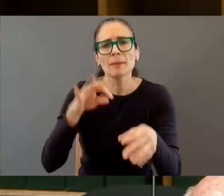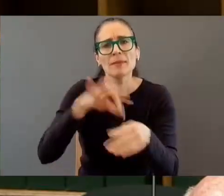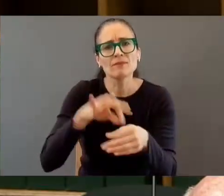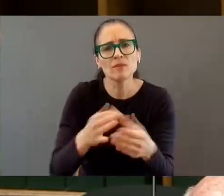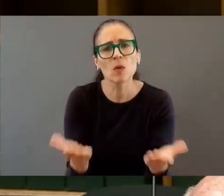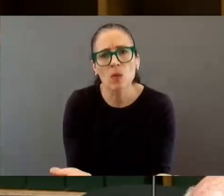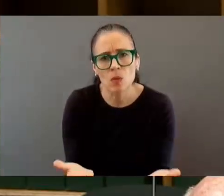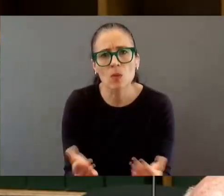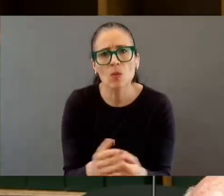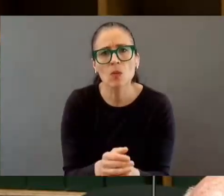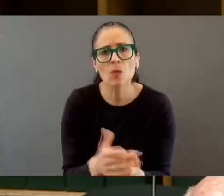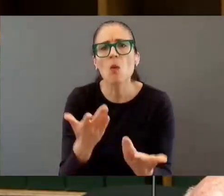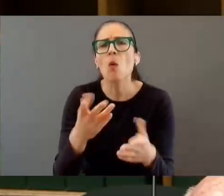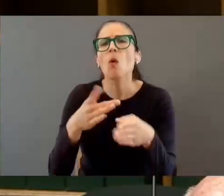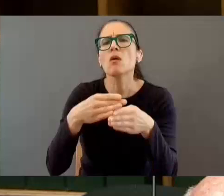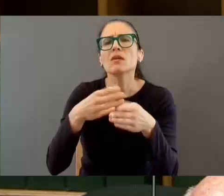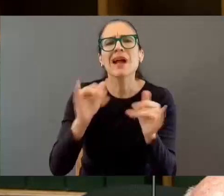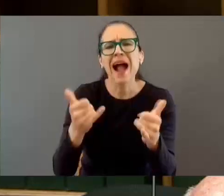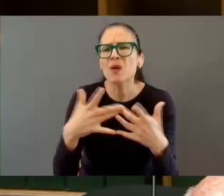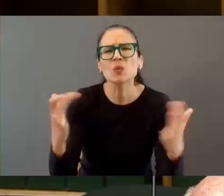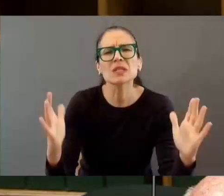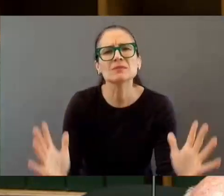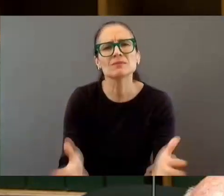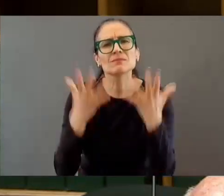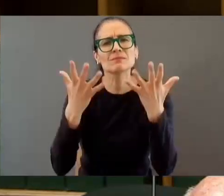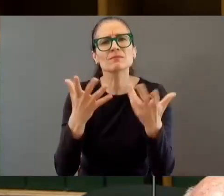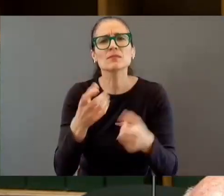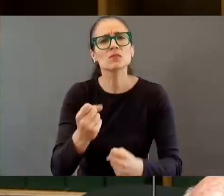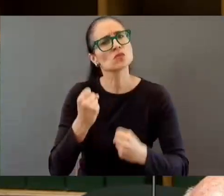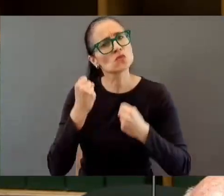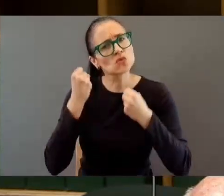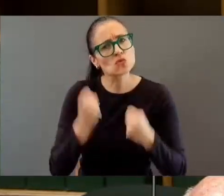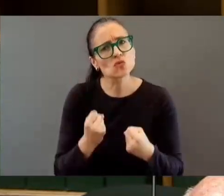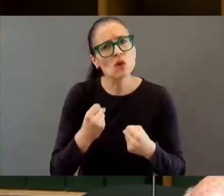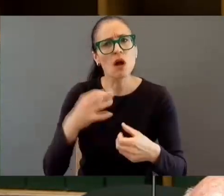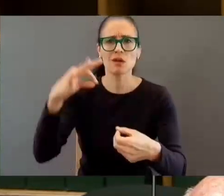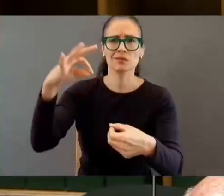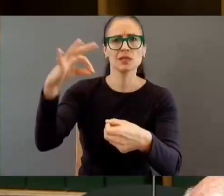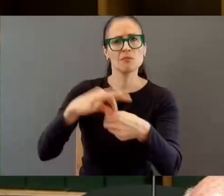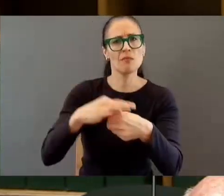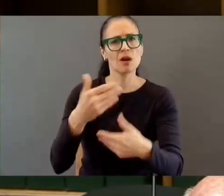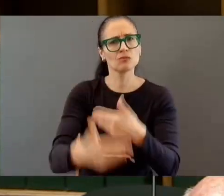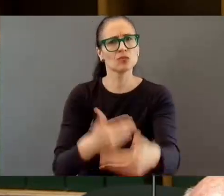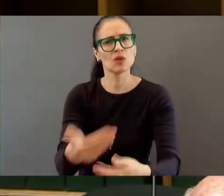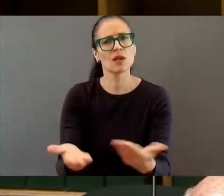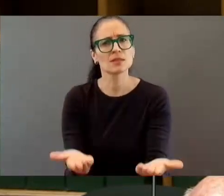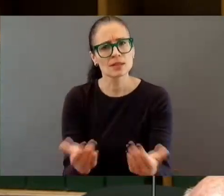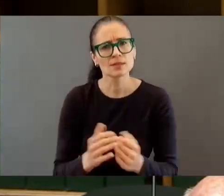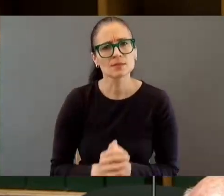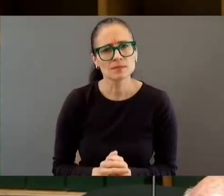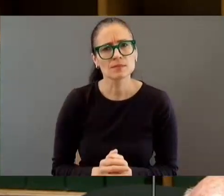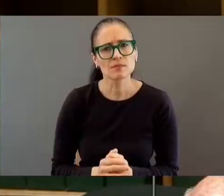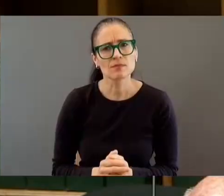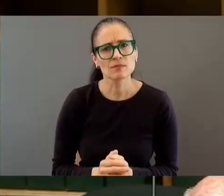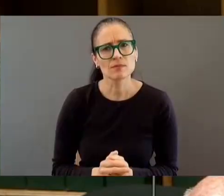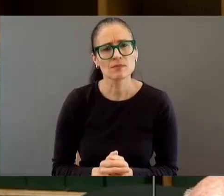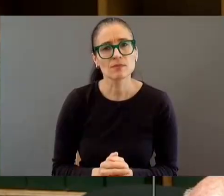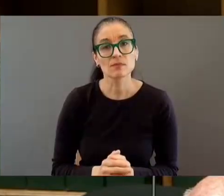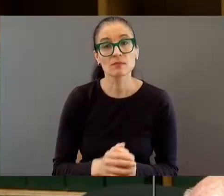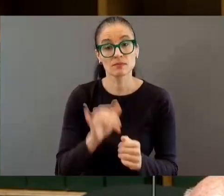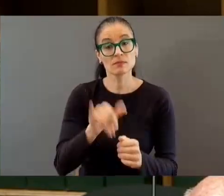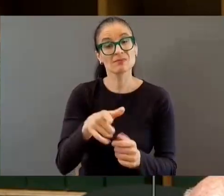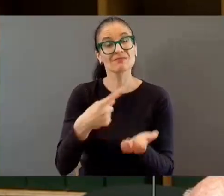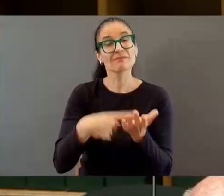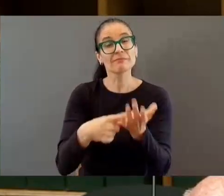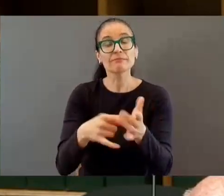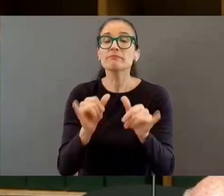province. Mr. Speaker, this is a pattern of discussion that's coming from the opposition and the independents that are